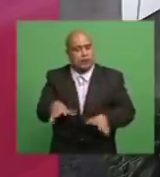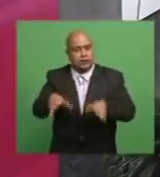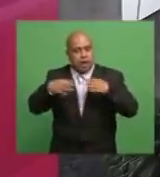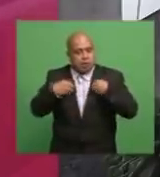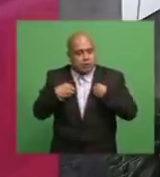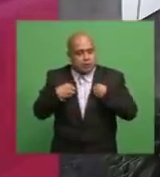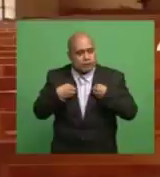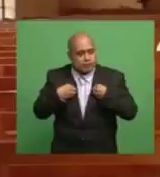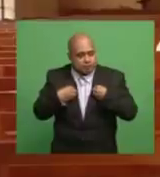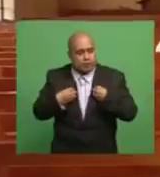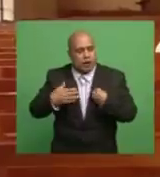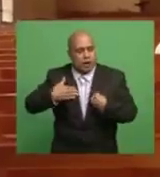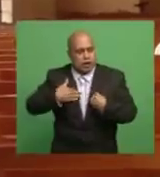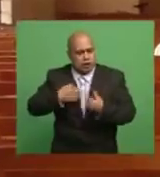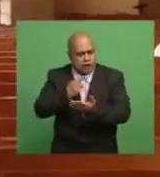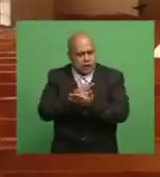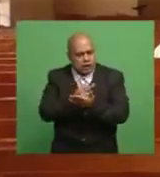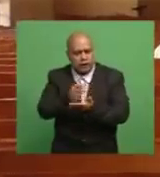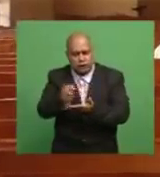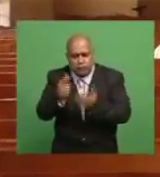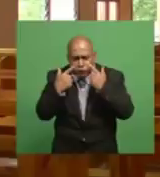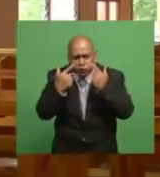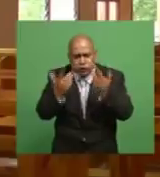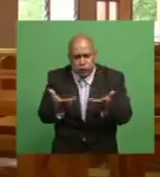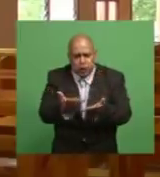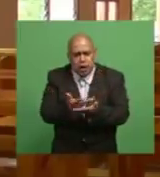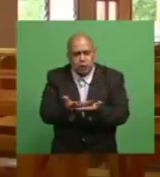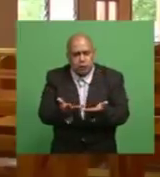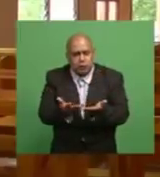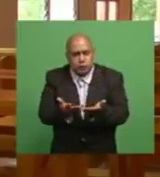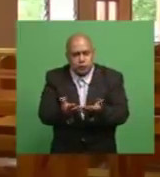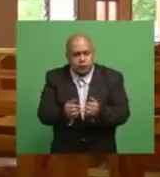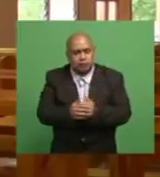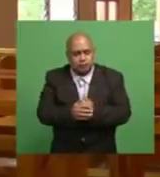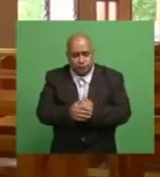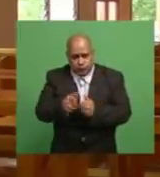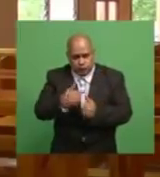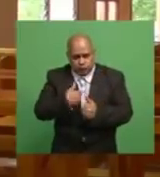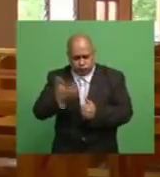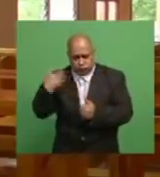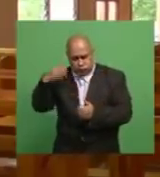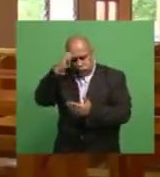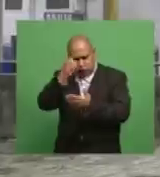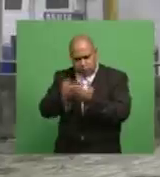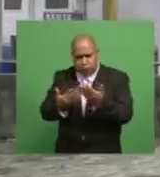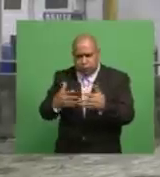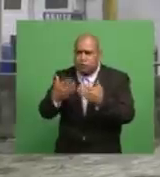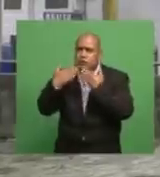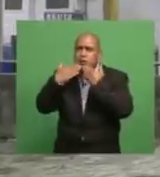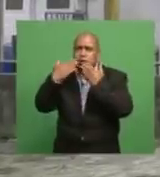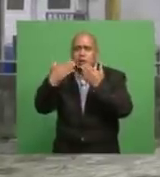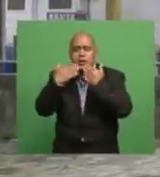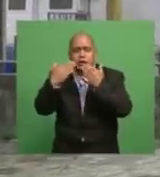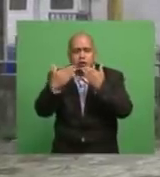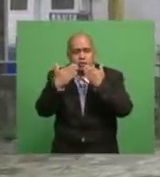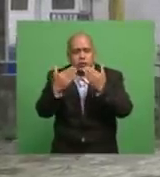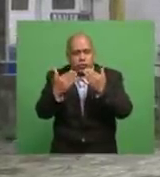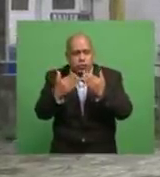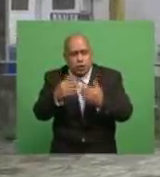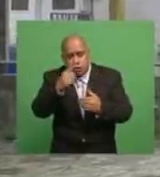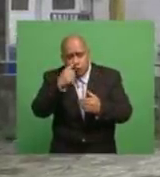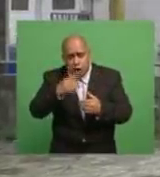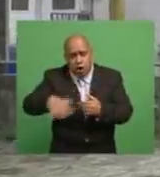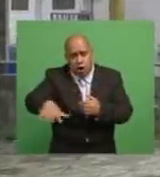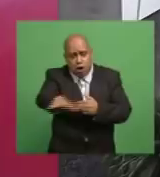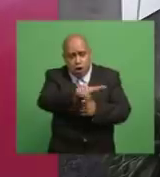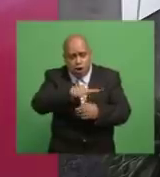reality. Despite all these, we are more than grateful, on the other hand, that all worships, prayers